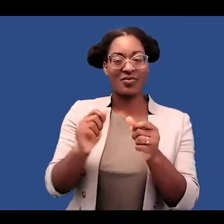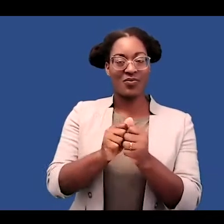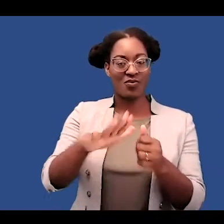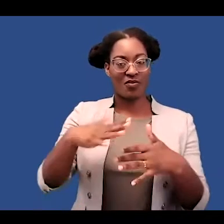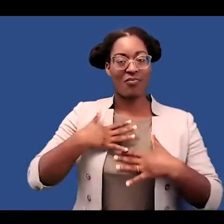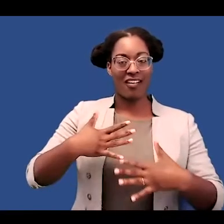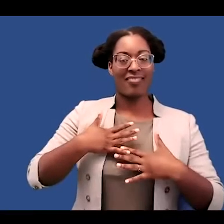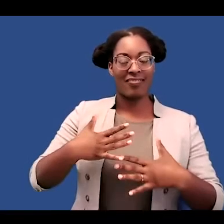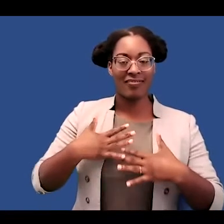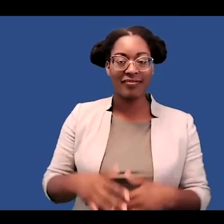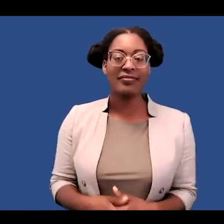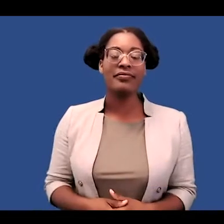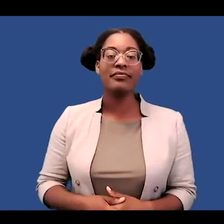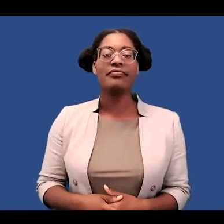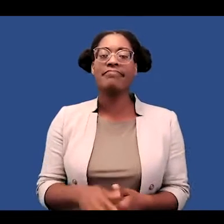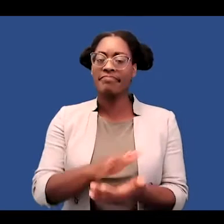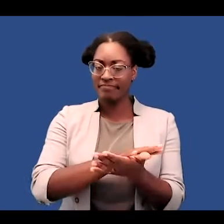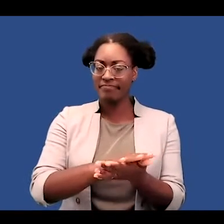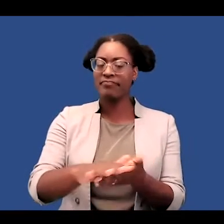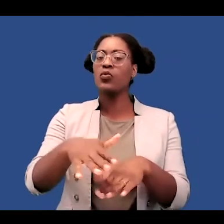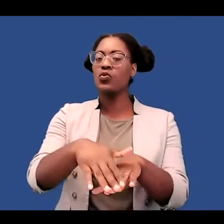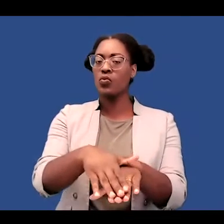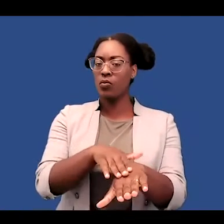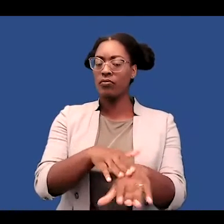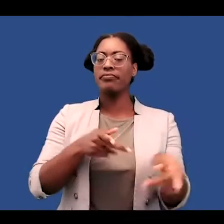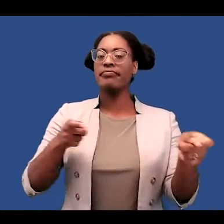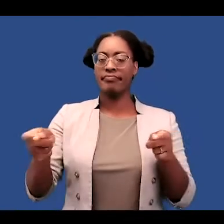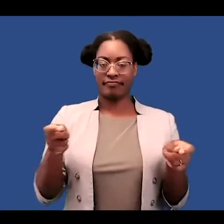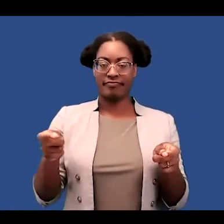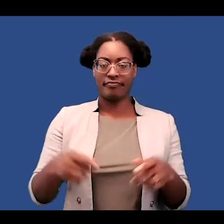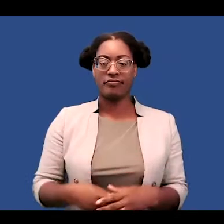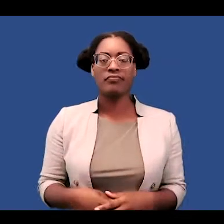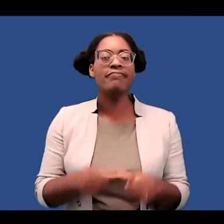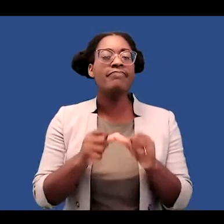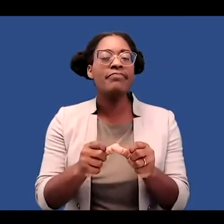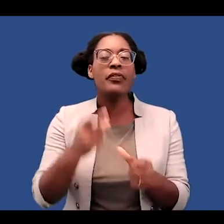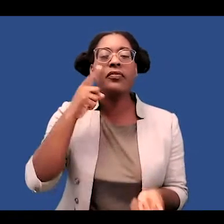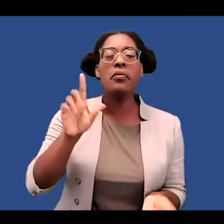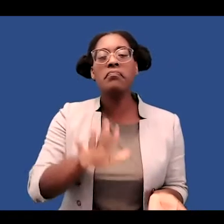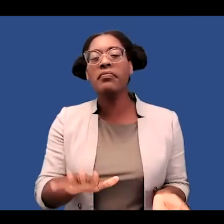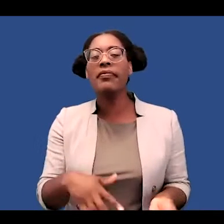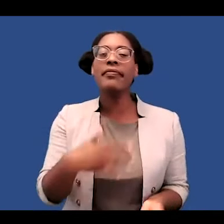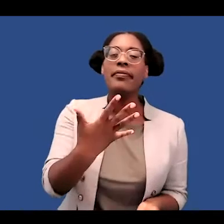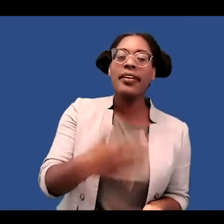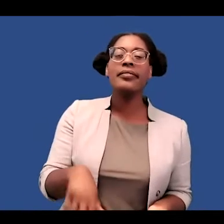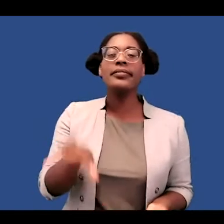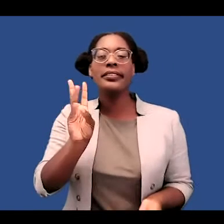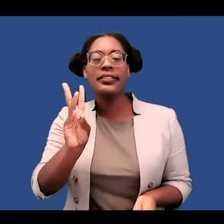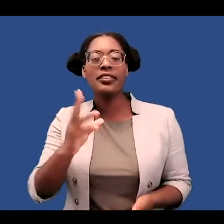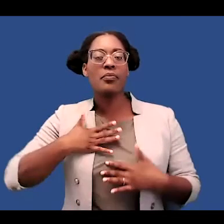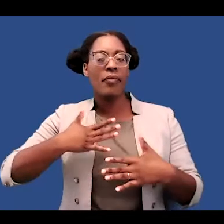breath. Nice, slow, and controlled. Do this about 5 to 6 breaths and then